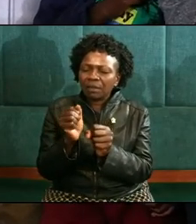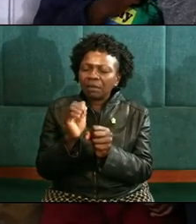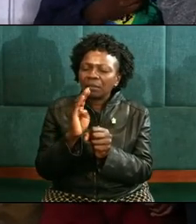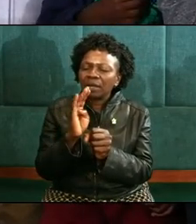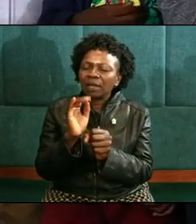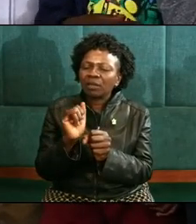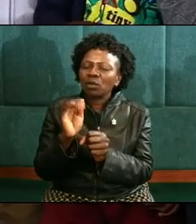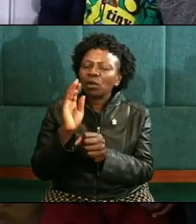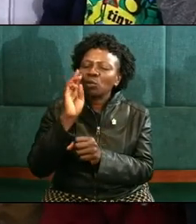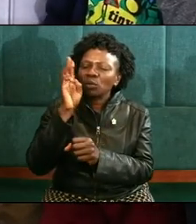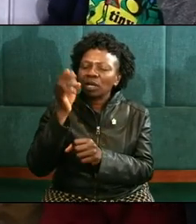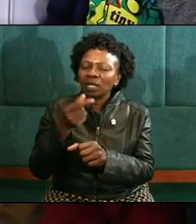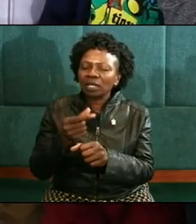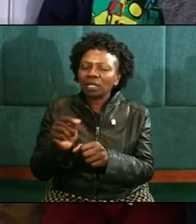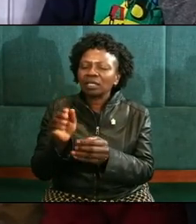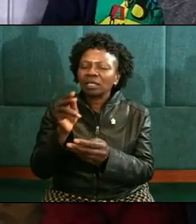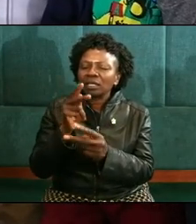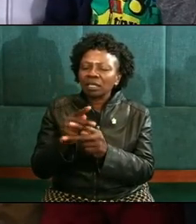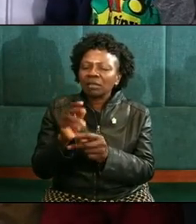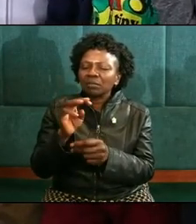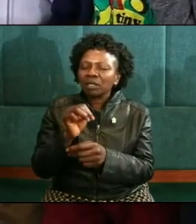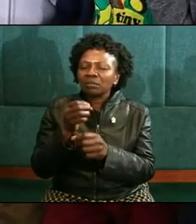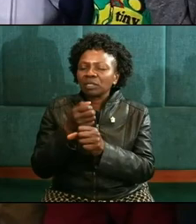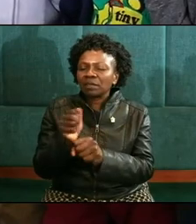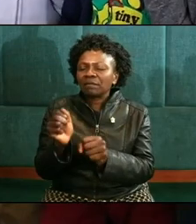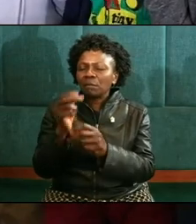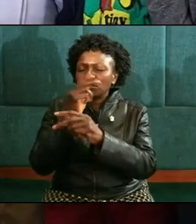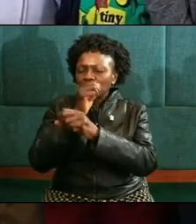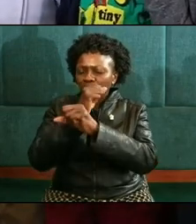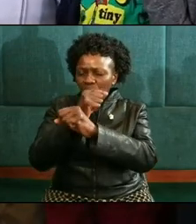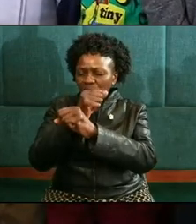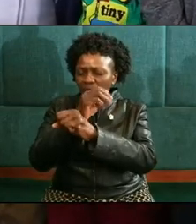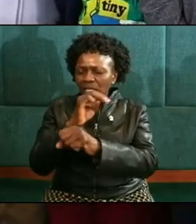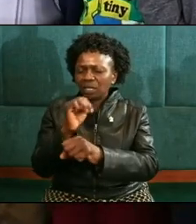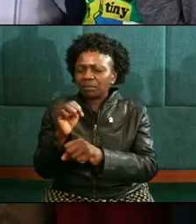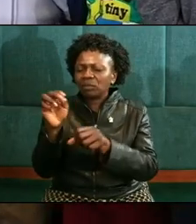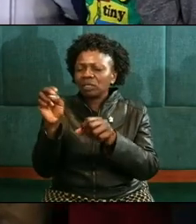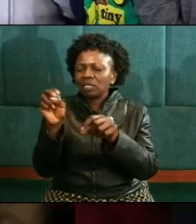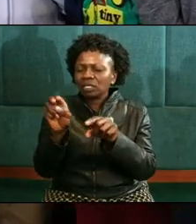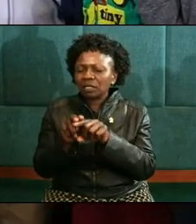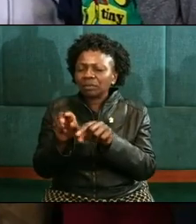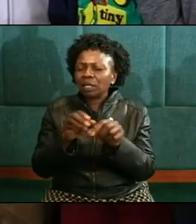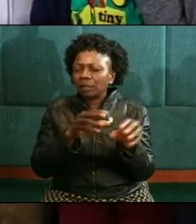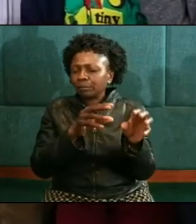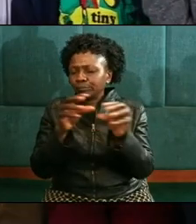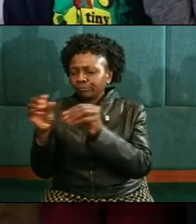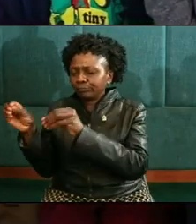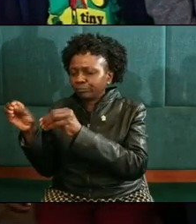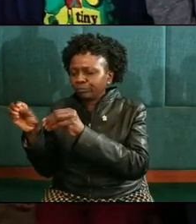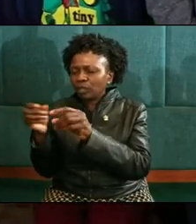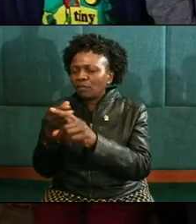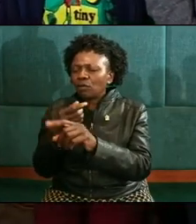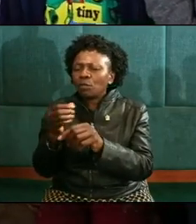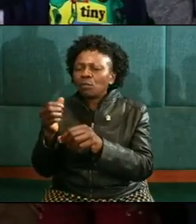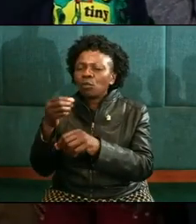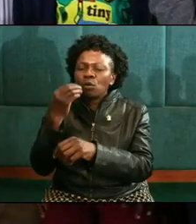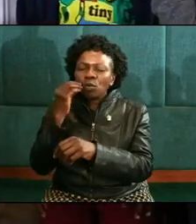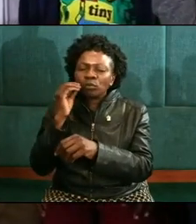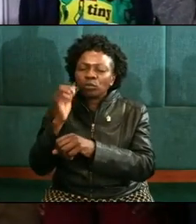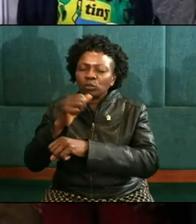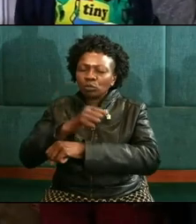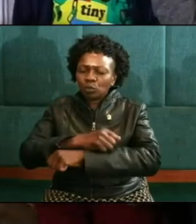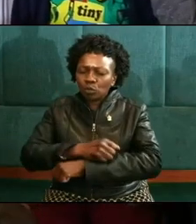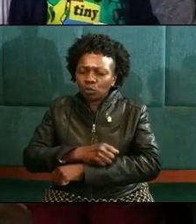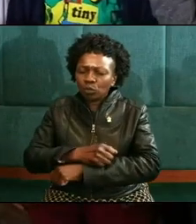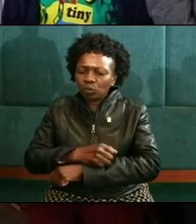and grace, yes, keep them safe. Yes. Protect them as they move from home to school, as they are in the